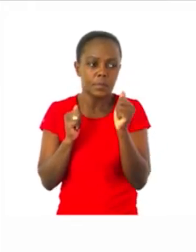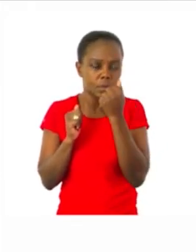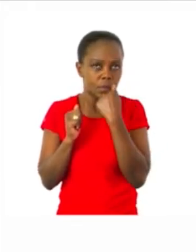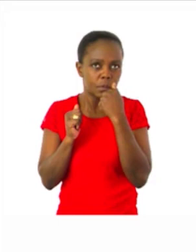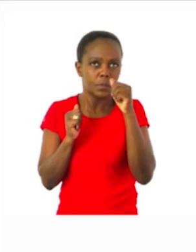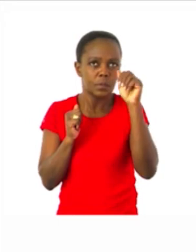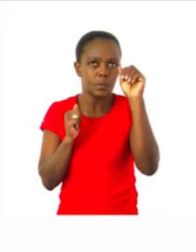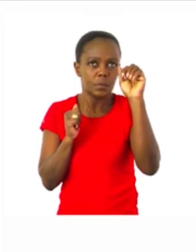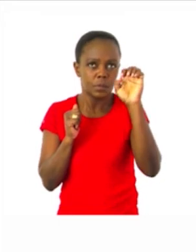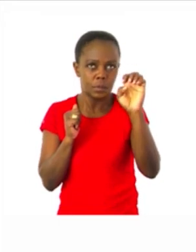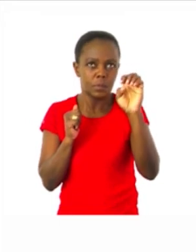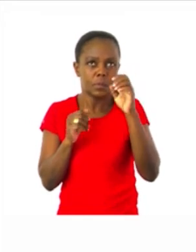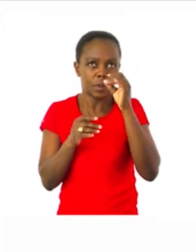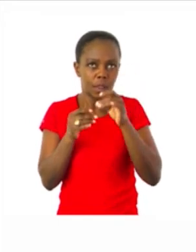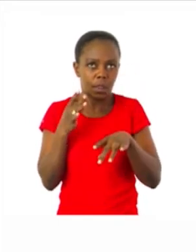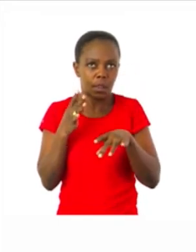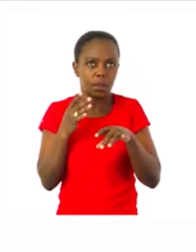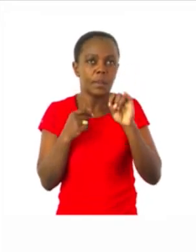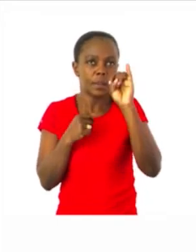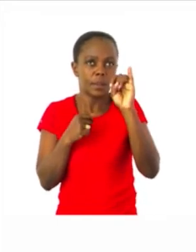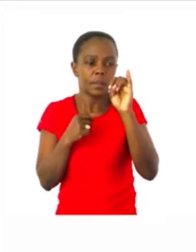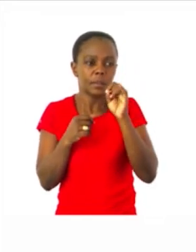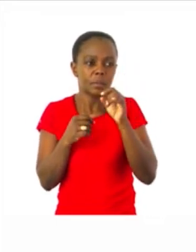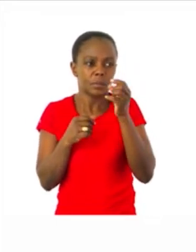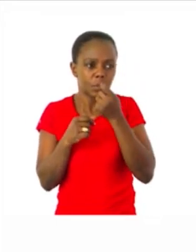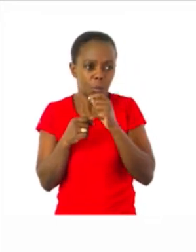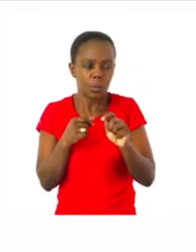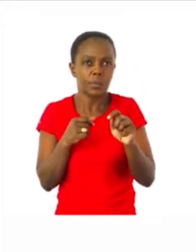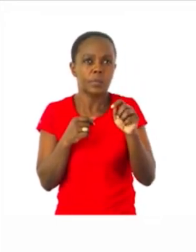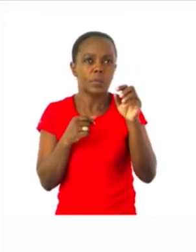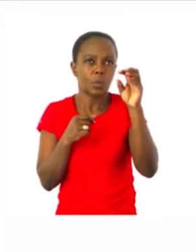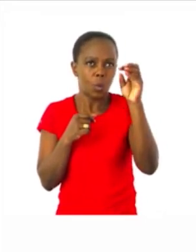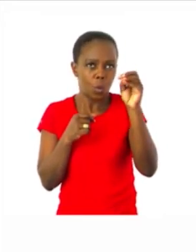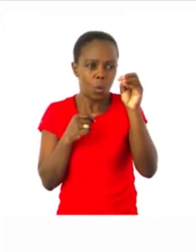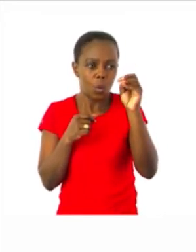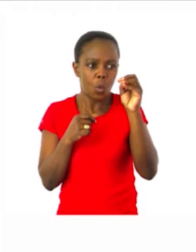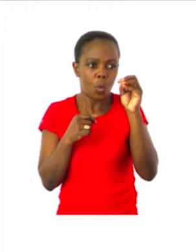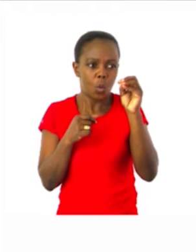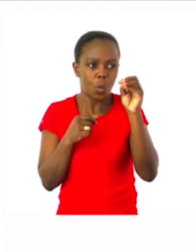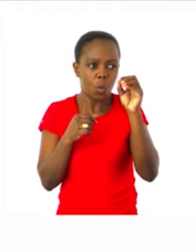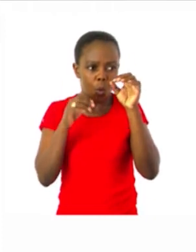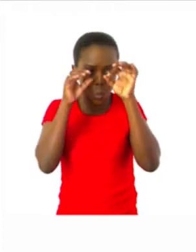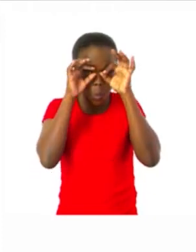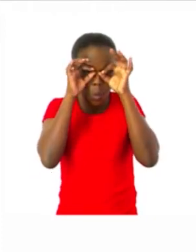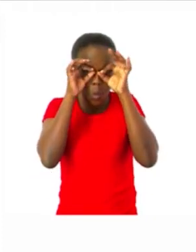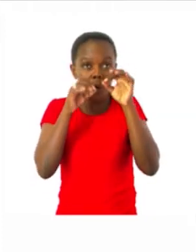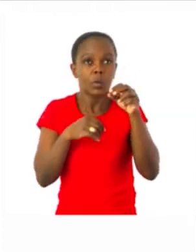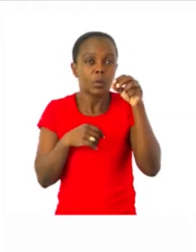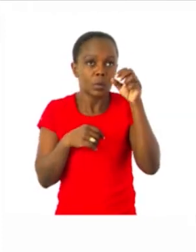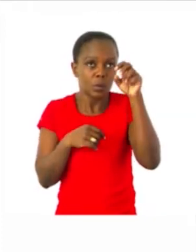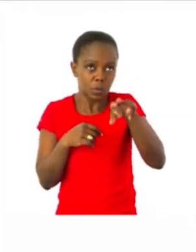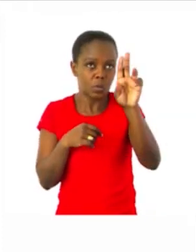E for egg, E for ink, O for owl, A